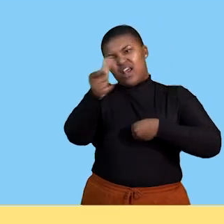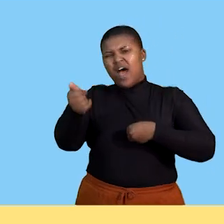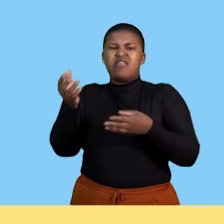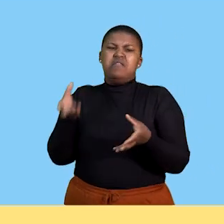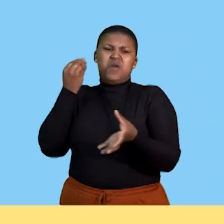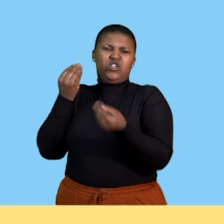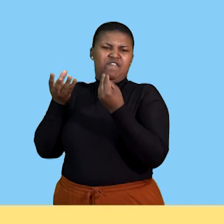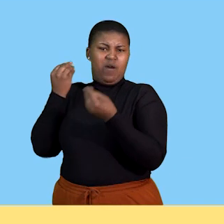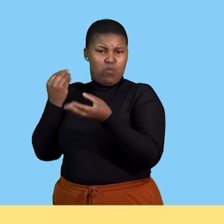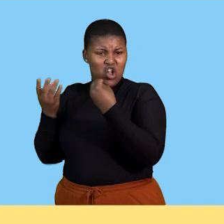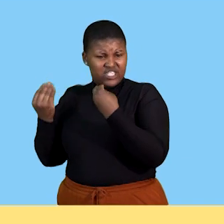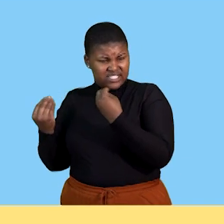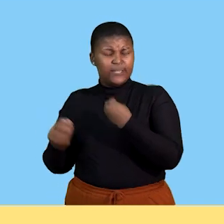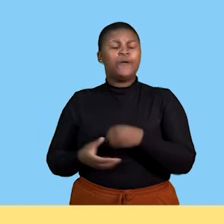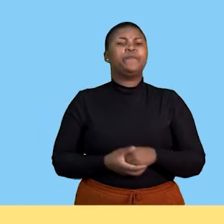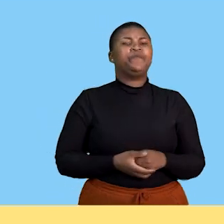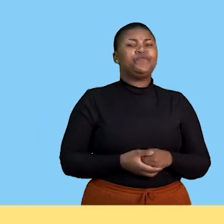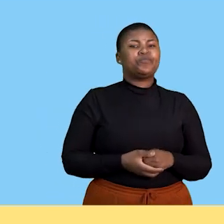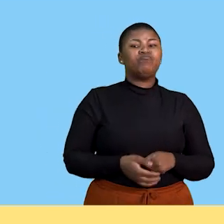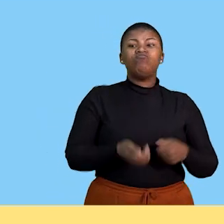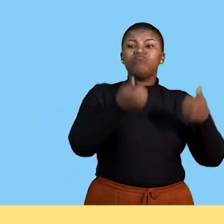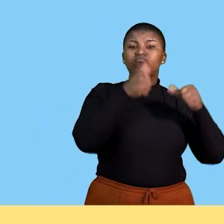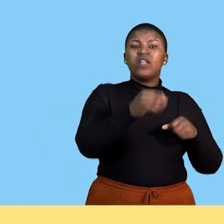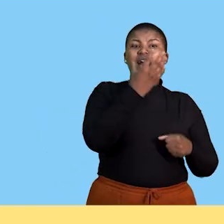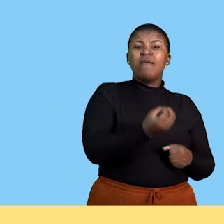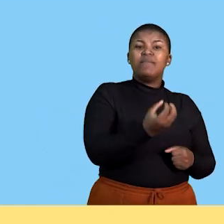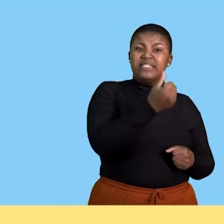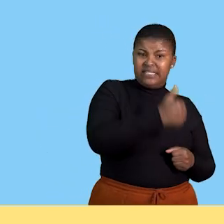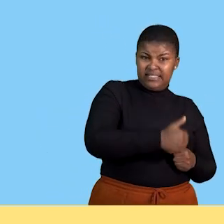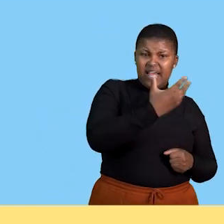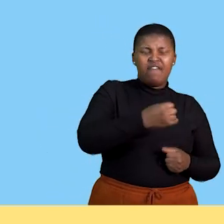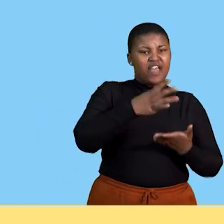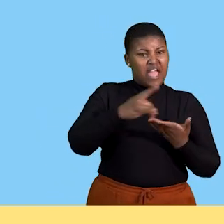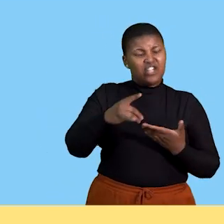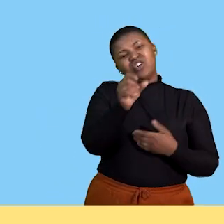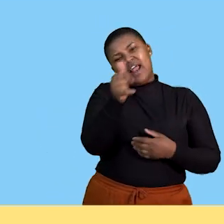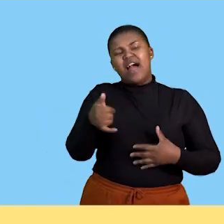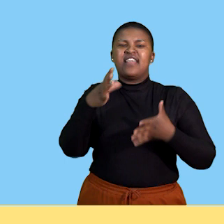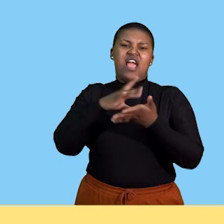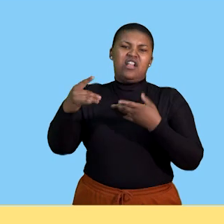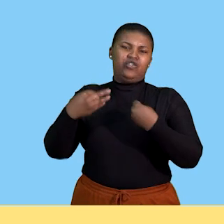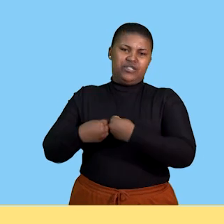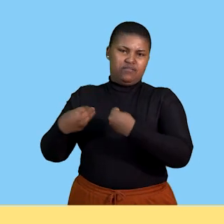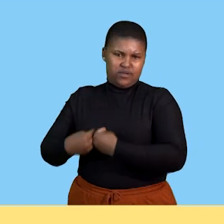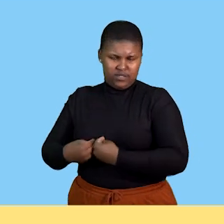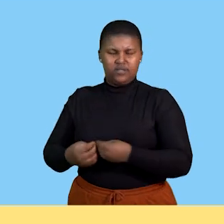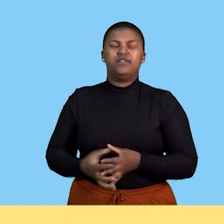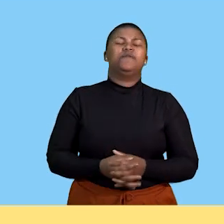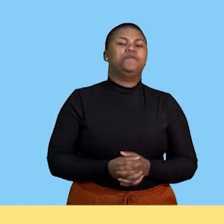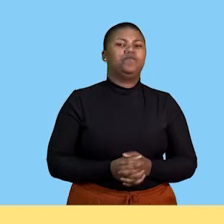other receivables, trade debtors. And then we have note 6, which is cash and